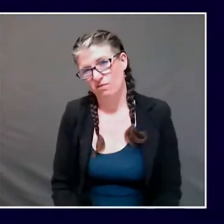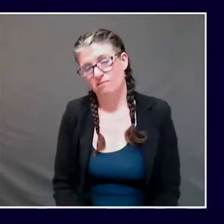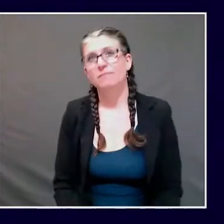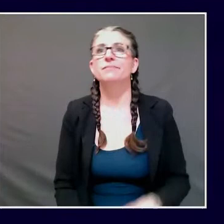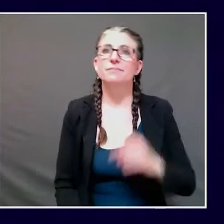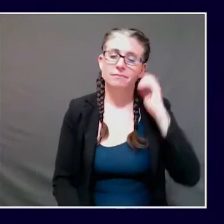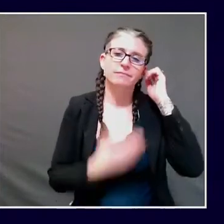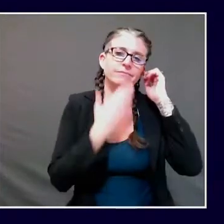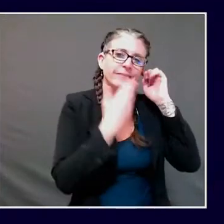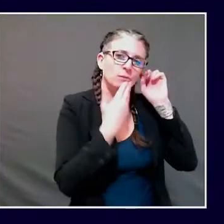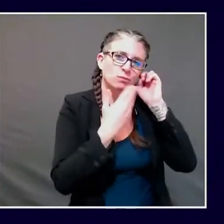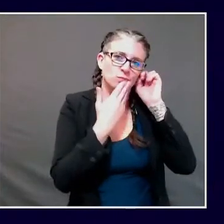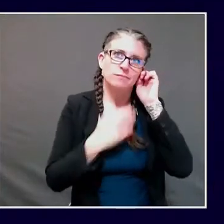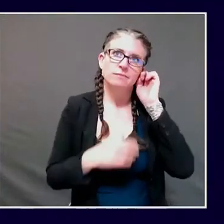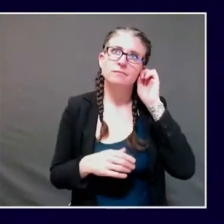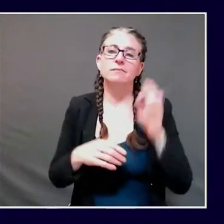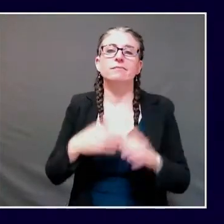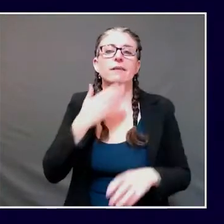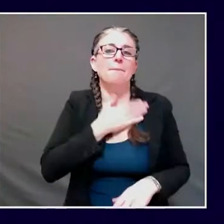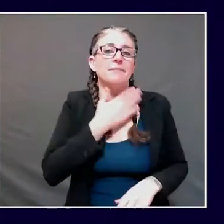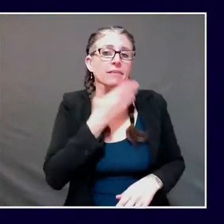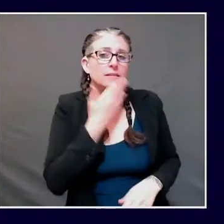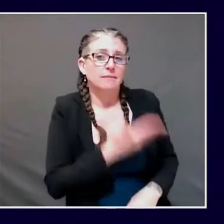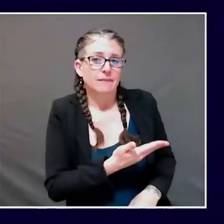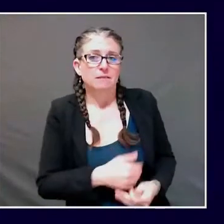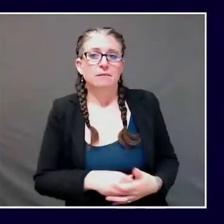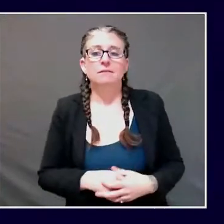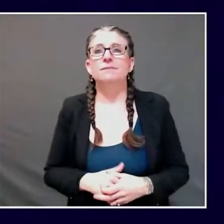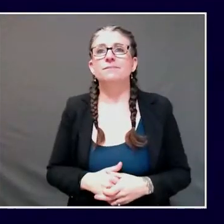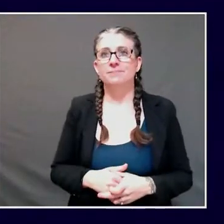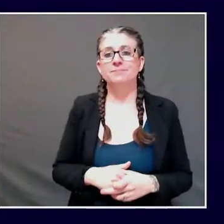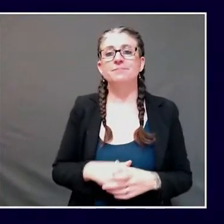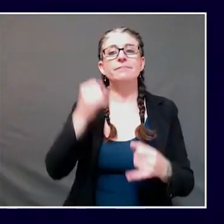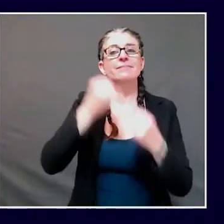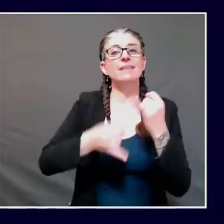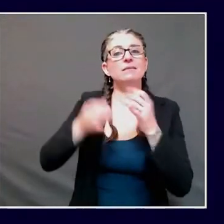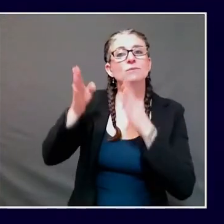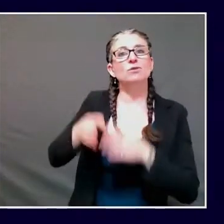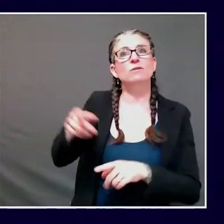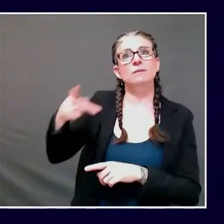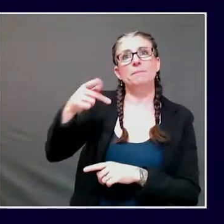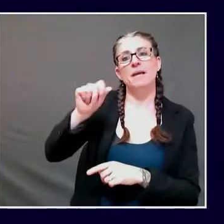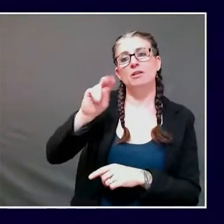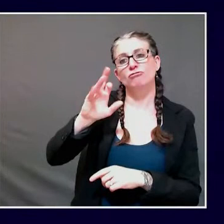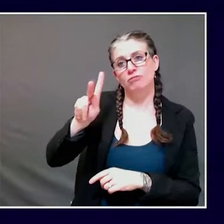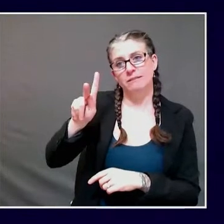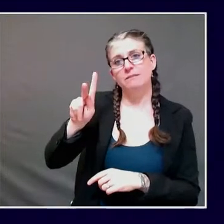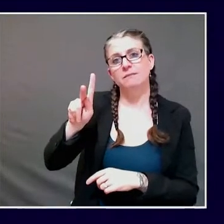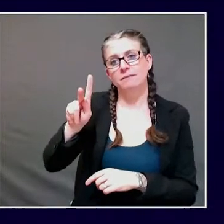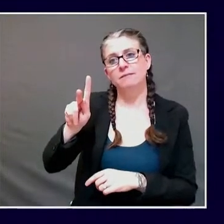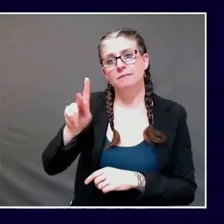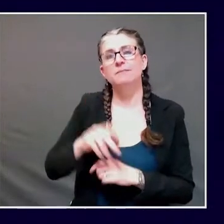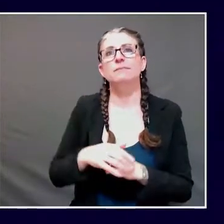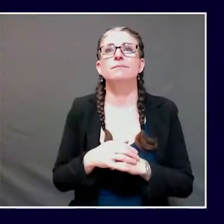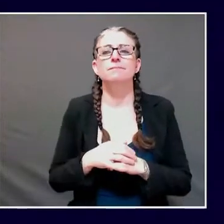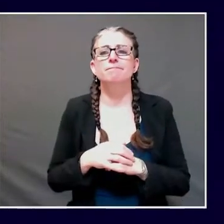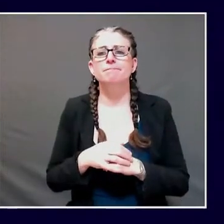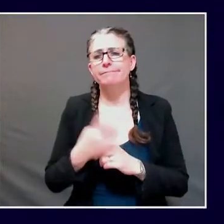everybody. So I have two questions. One is homegrown, and one is from a reader.